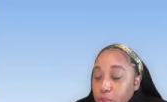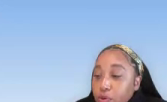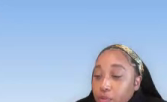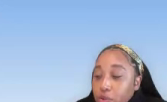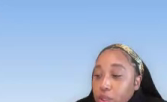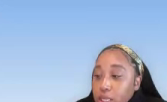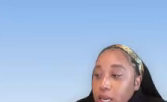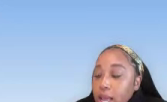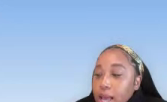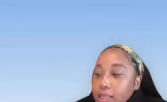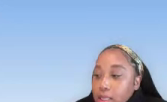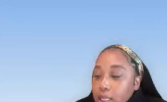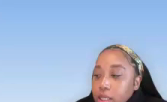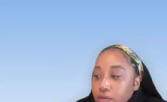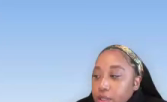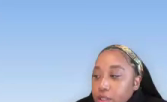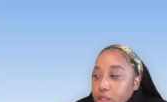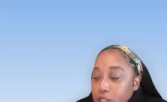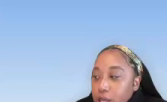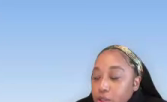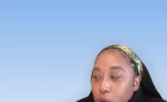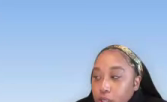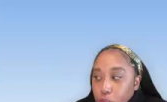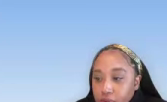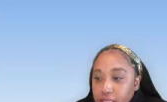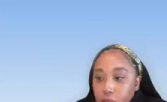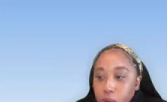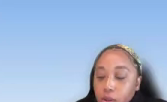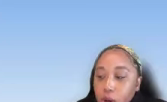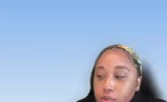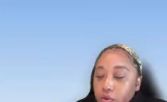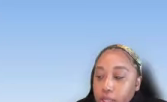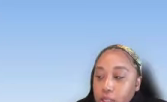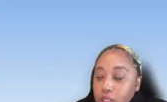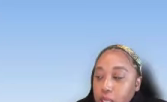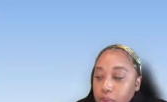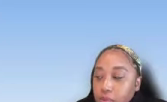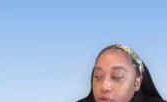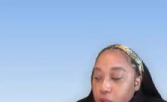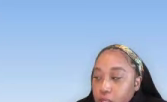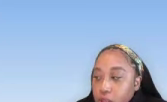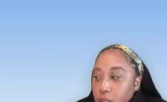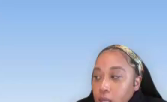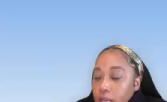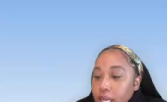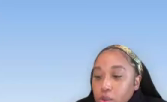response, voters approved Measure 110 as a needed intervention to the challenges Oregon was facing around the harms of arresting and jailing